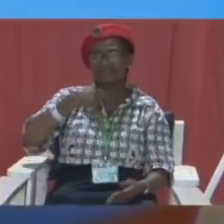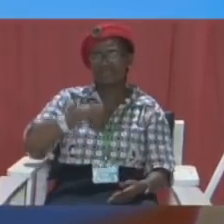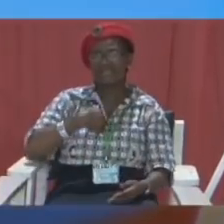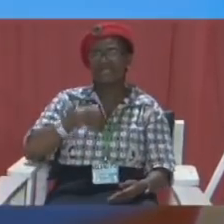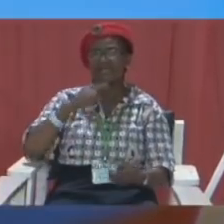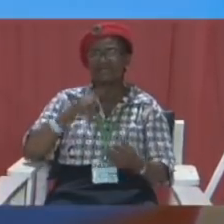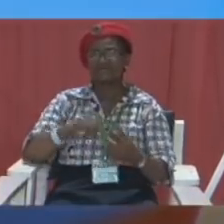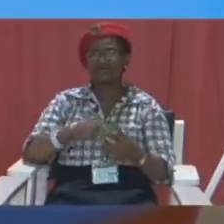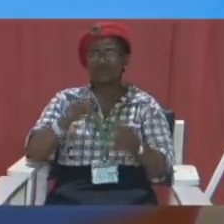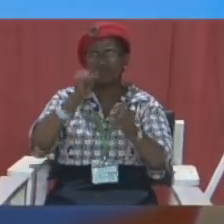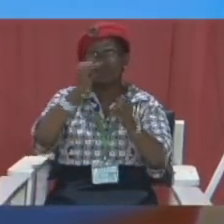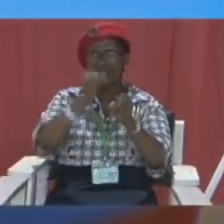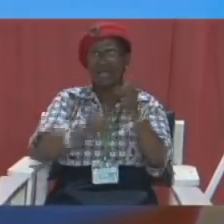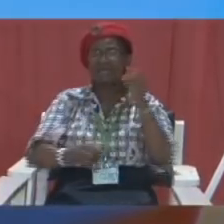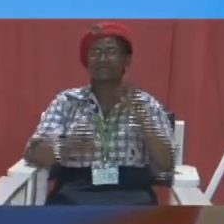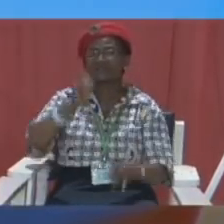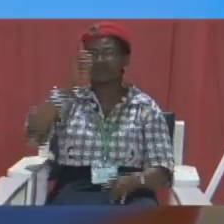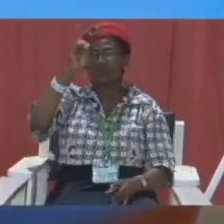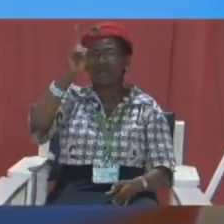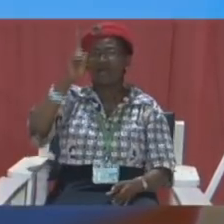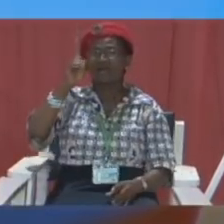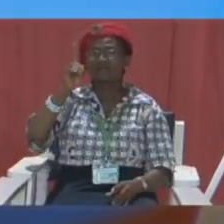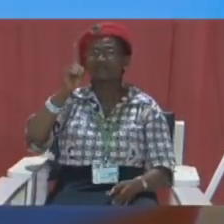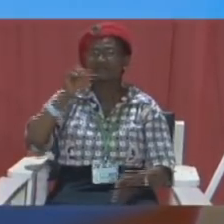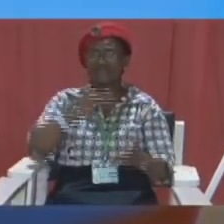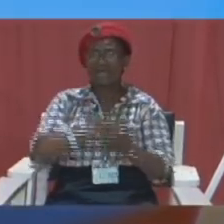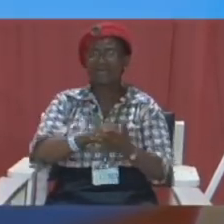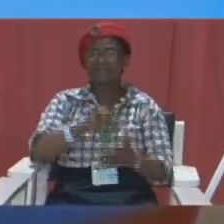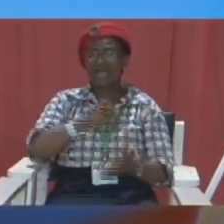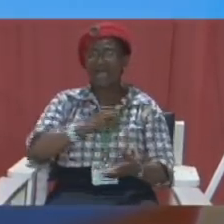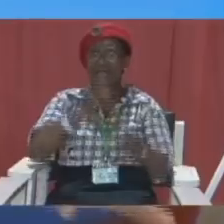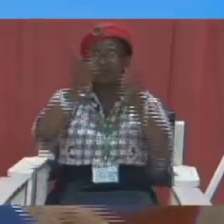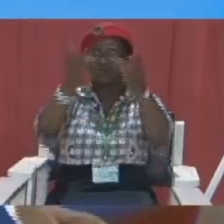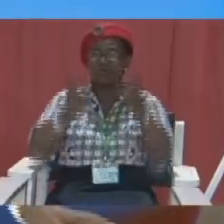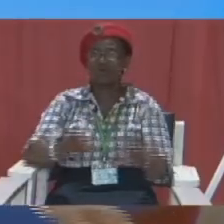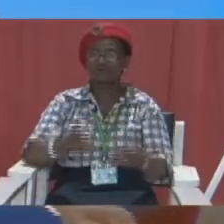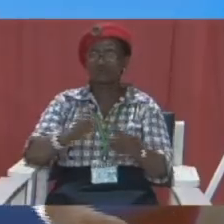to the last one that I want to share tonight, because